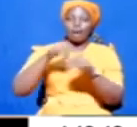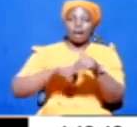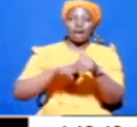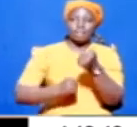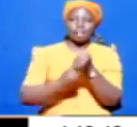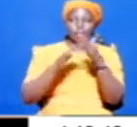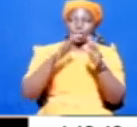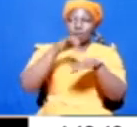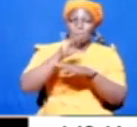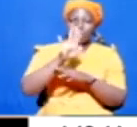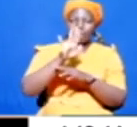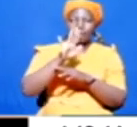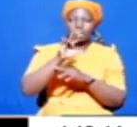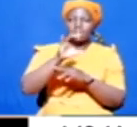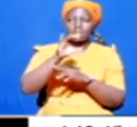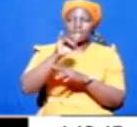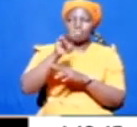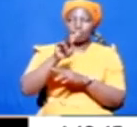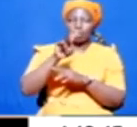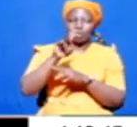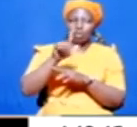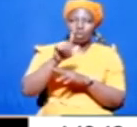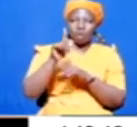leaders with integrity.